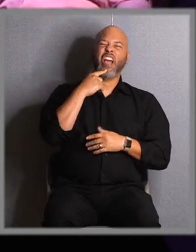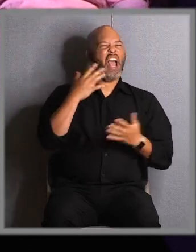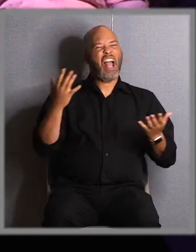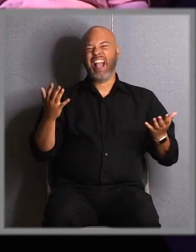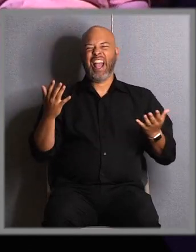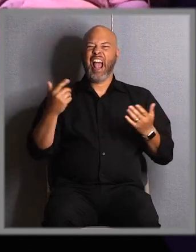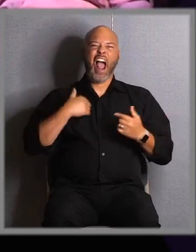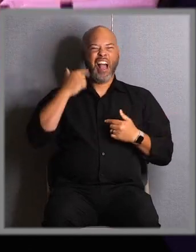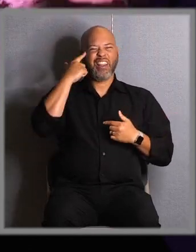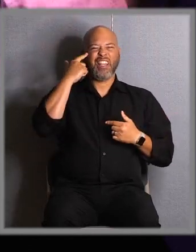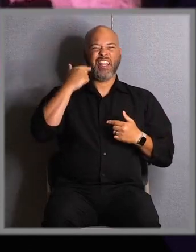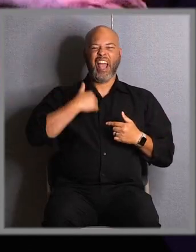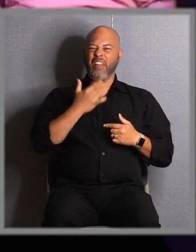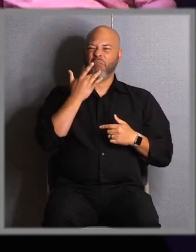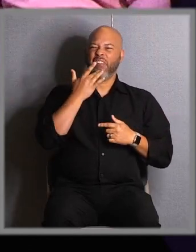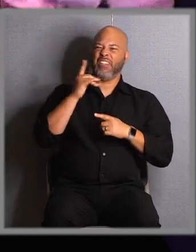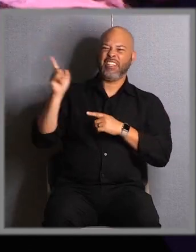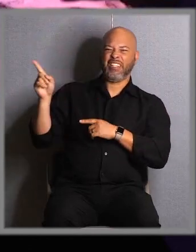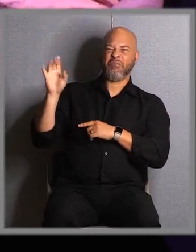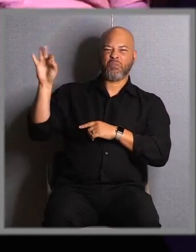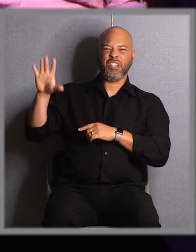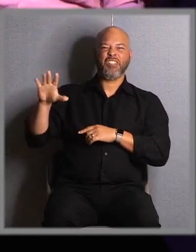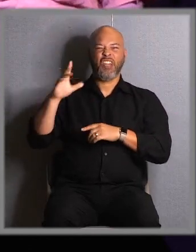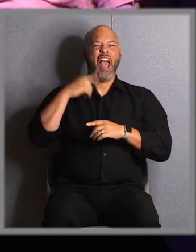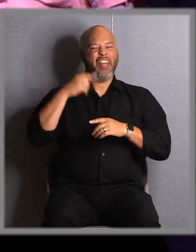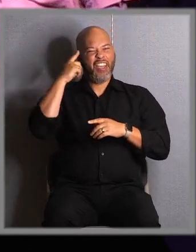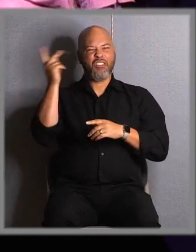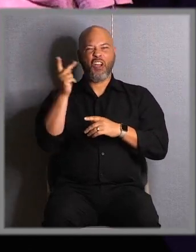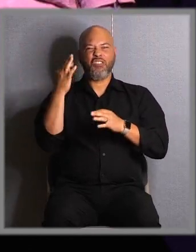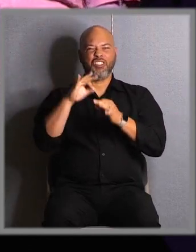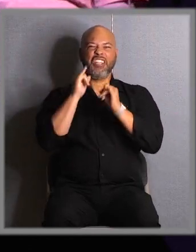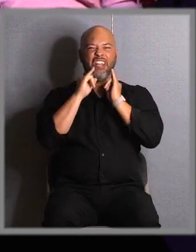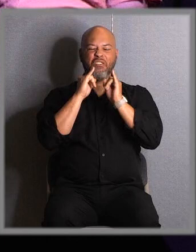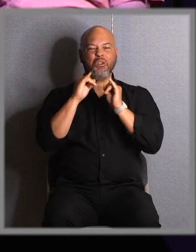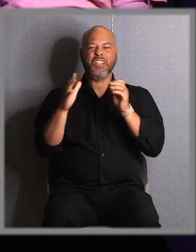I think I'd have rather you just had that conversation the whole time.